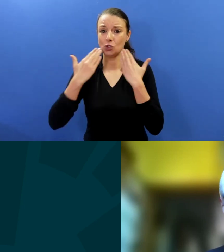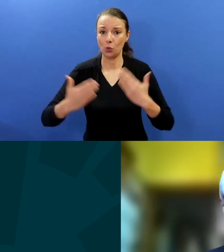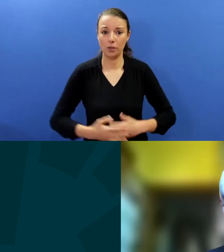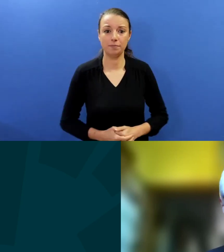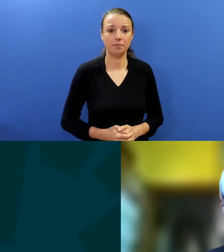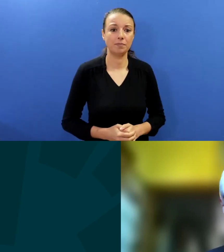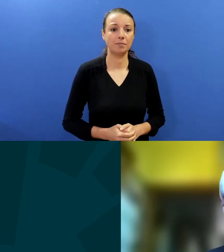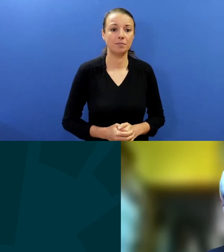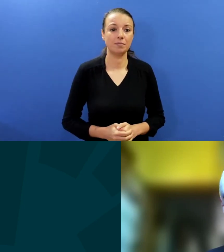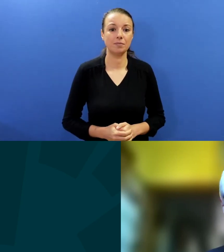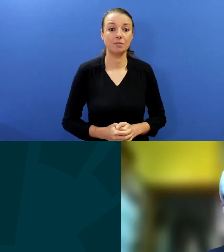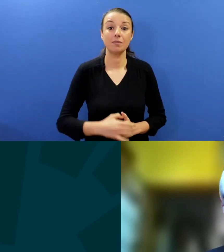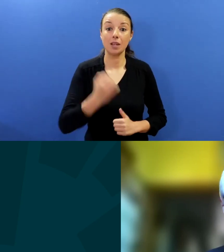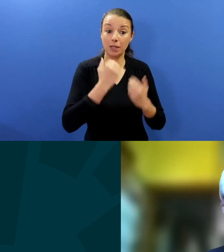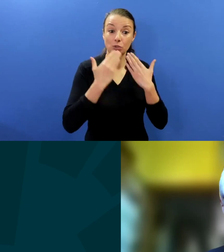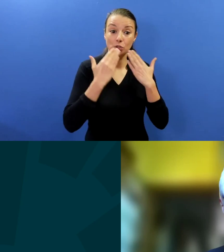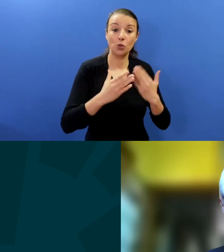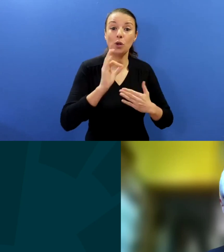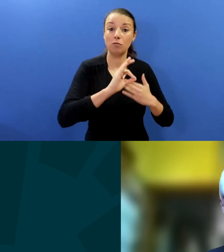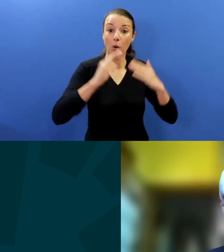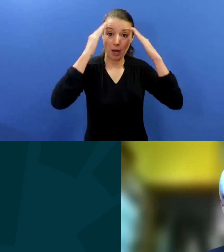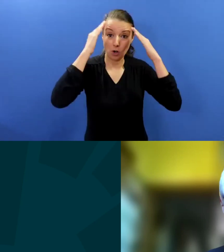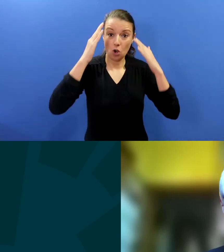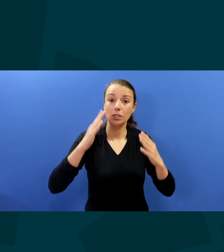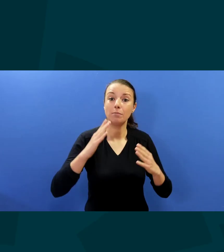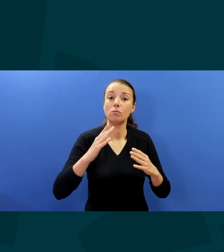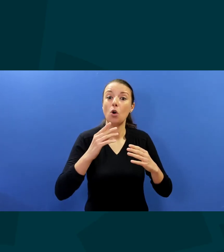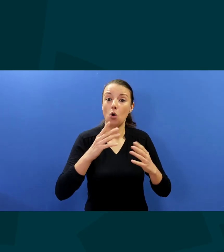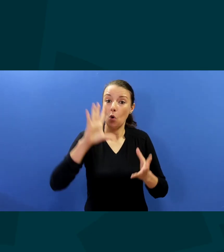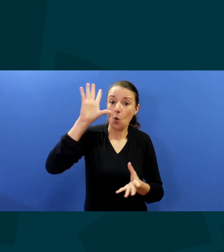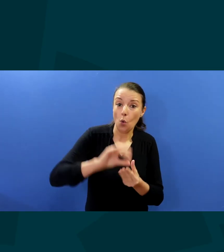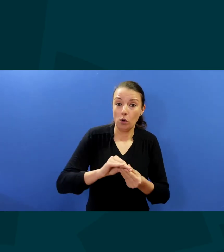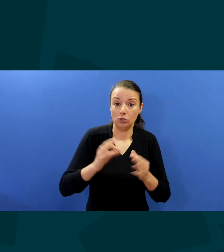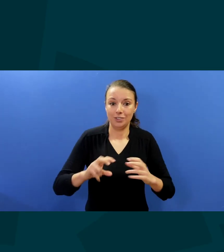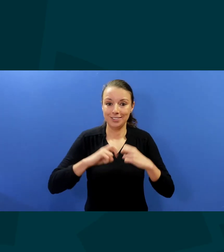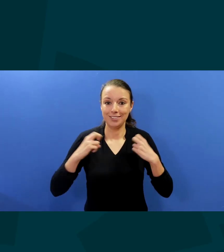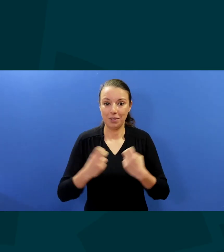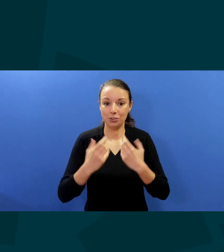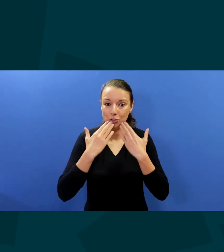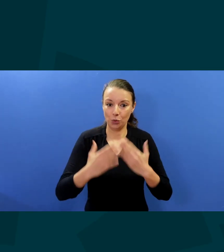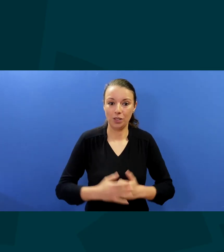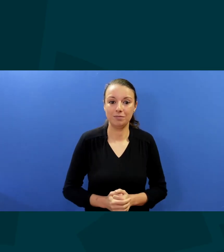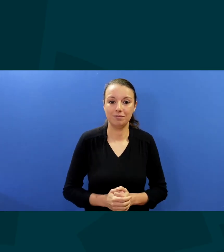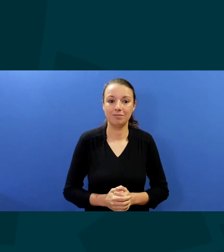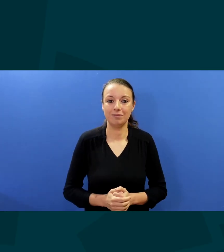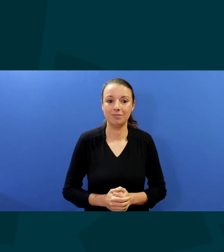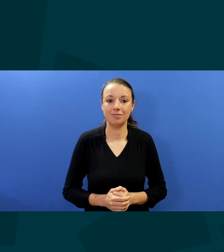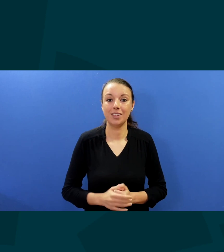fullest in the forthcoming years. Thank you so much. Thank you very much for these